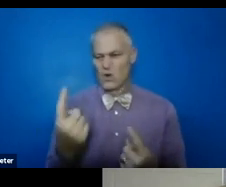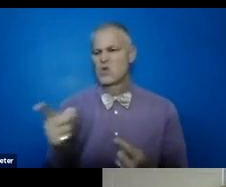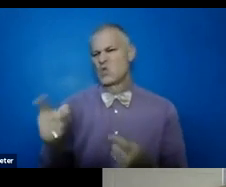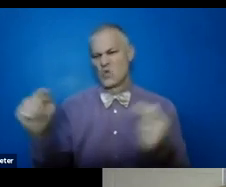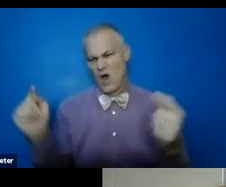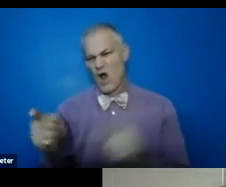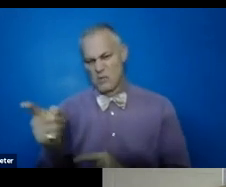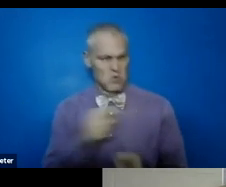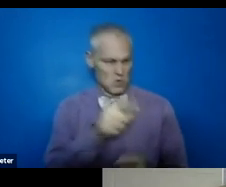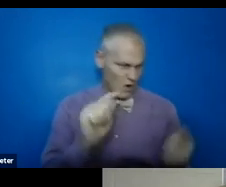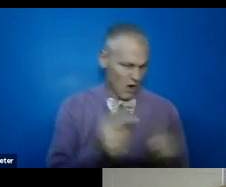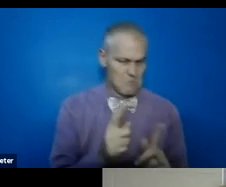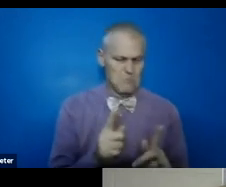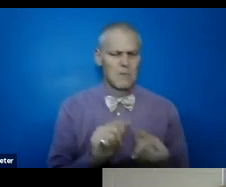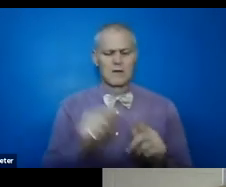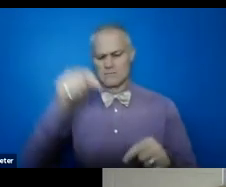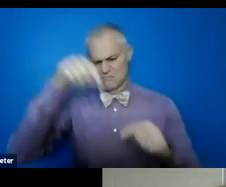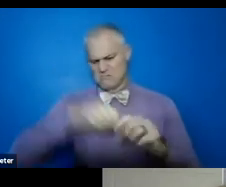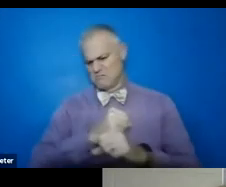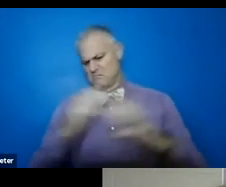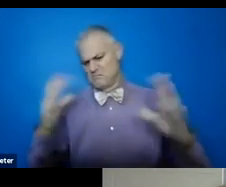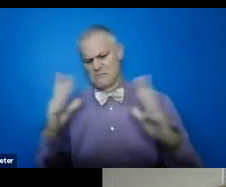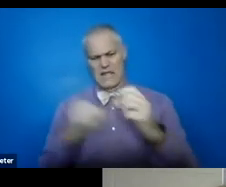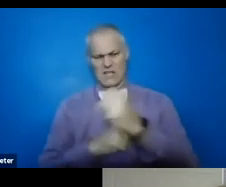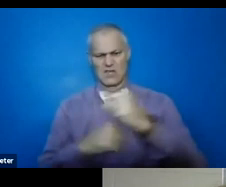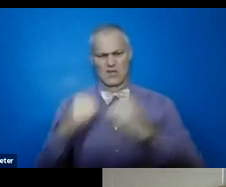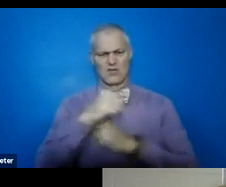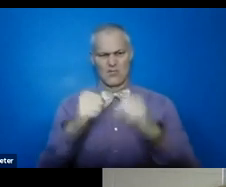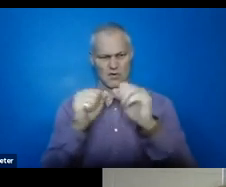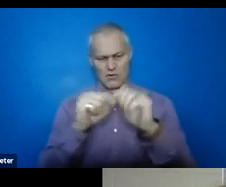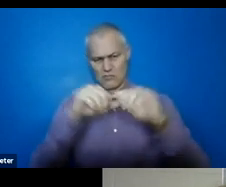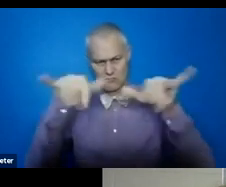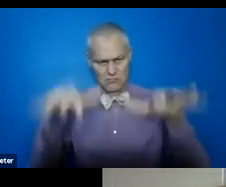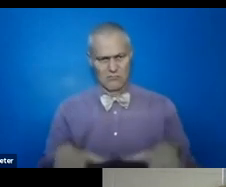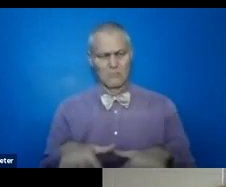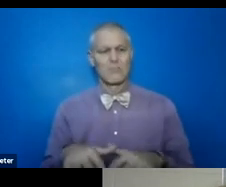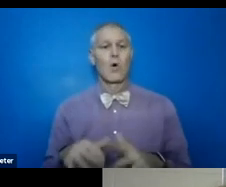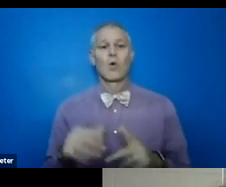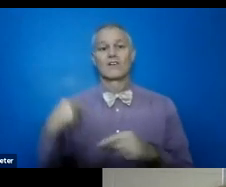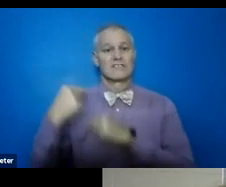violence, and look at how this works in kind of a structural and more even intergenerational view.